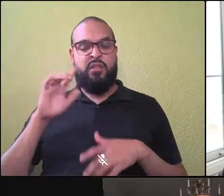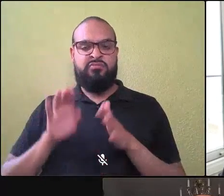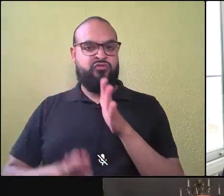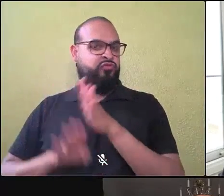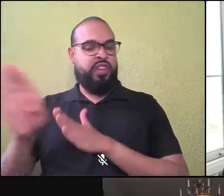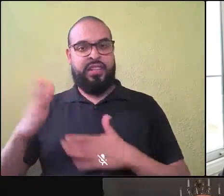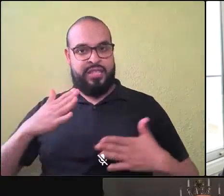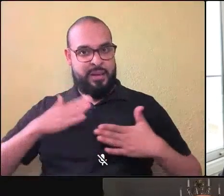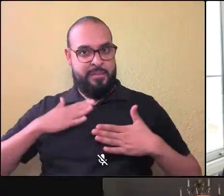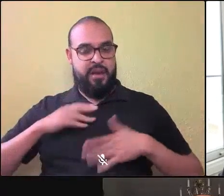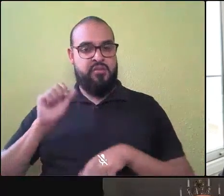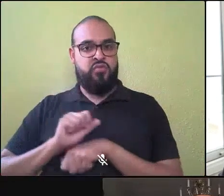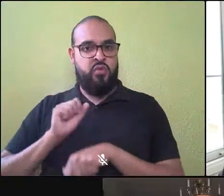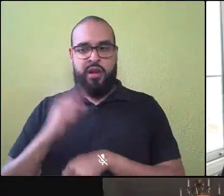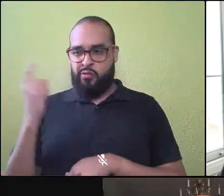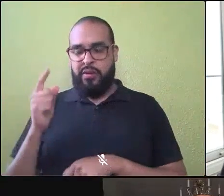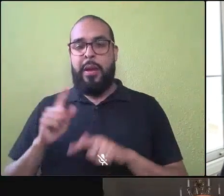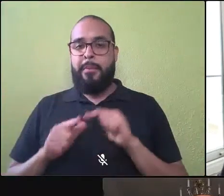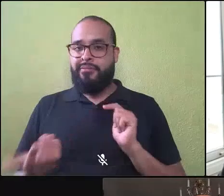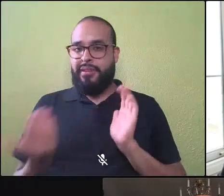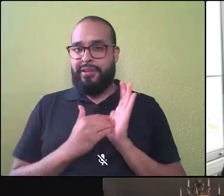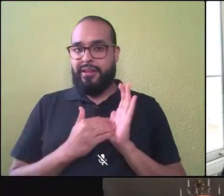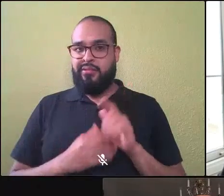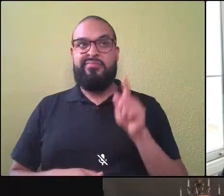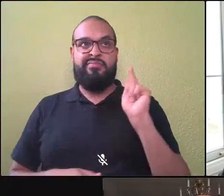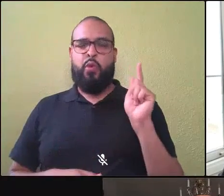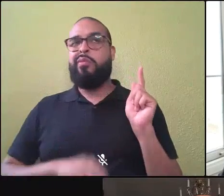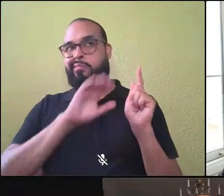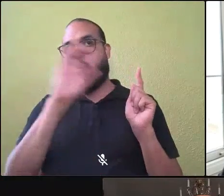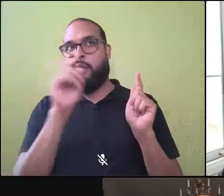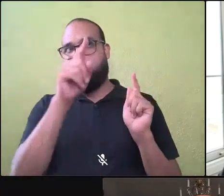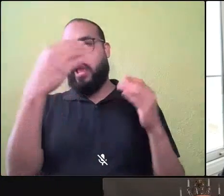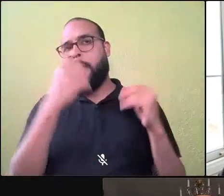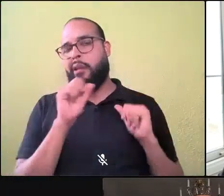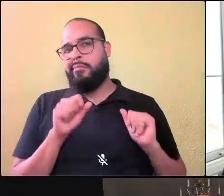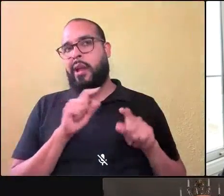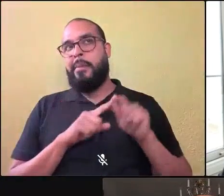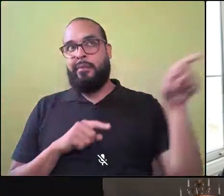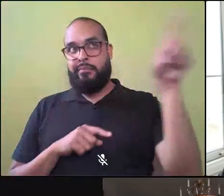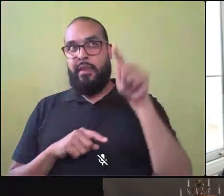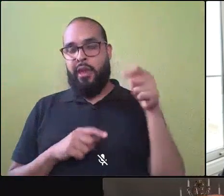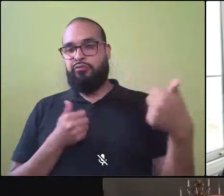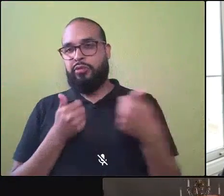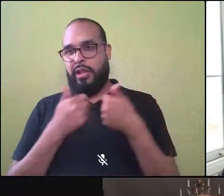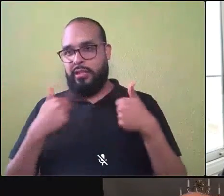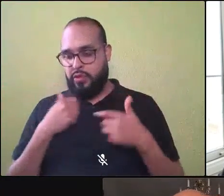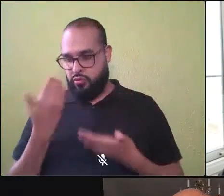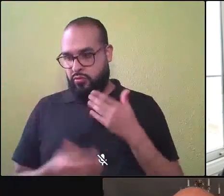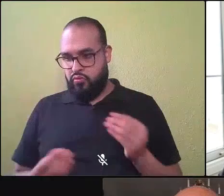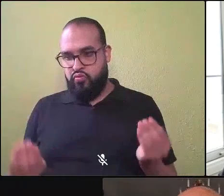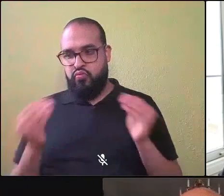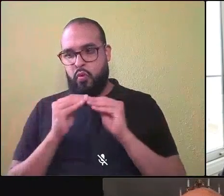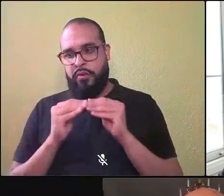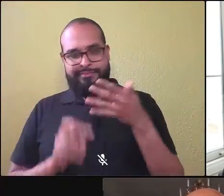company that pays me, ultimately. But these folks are pushing me to move beyond that. They're pushing me to really sort of think about how